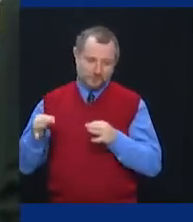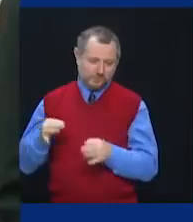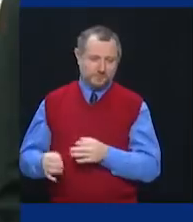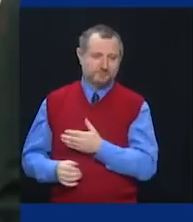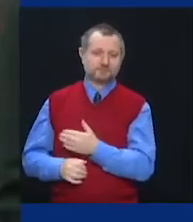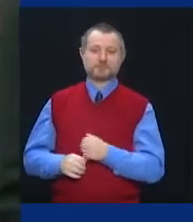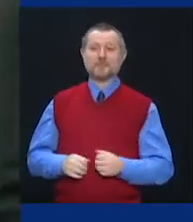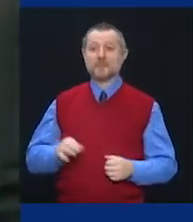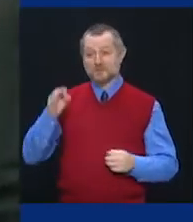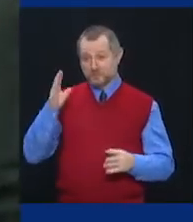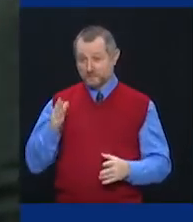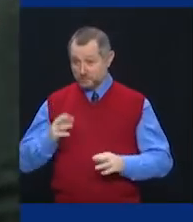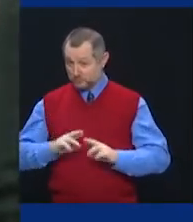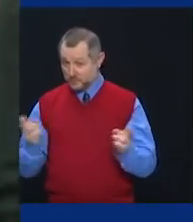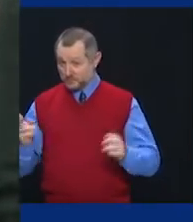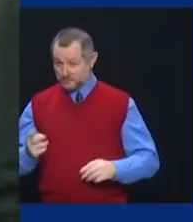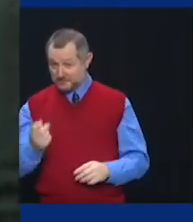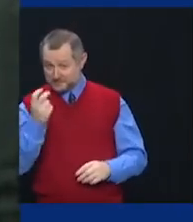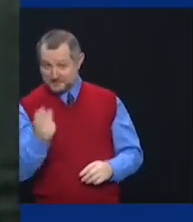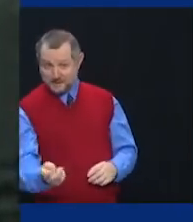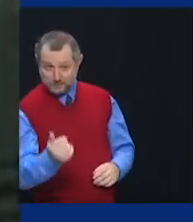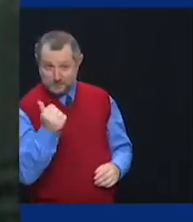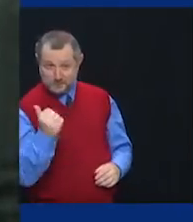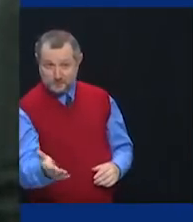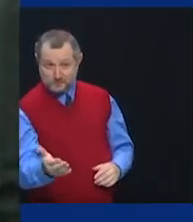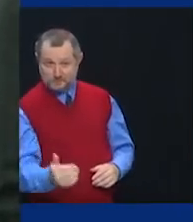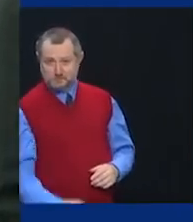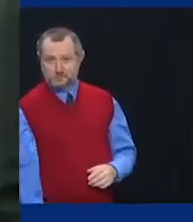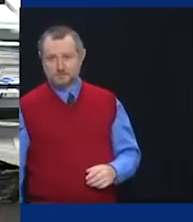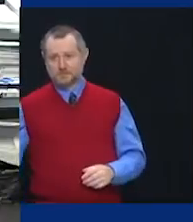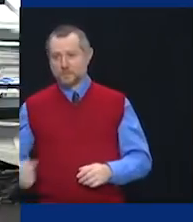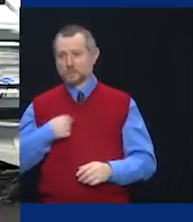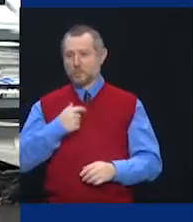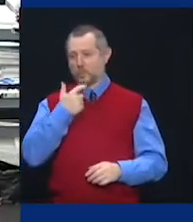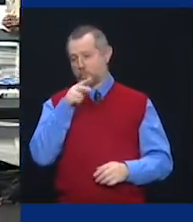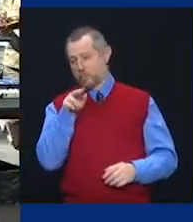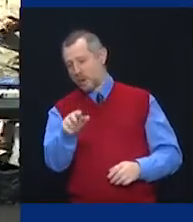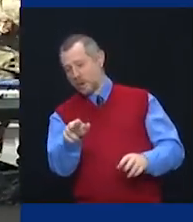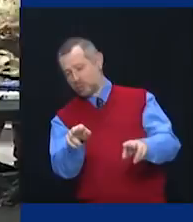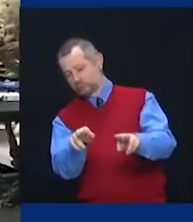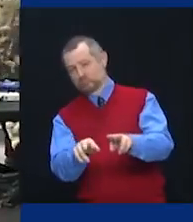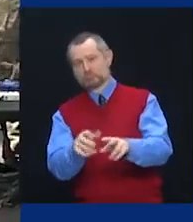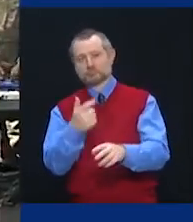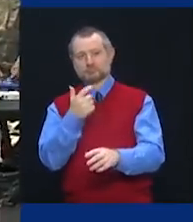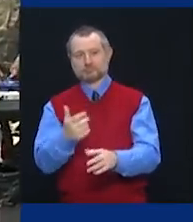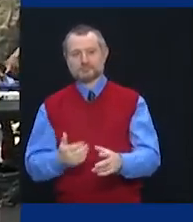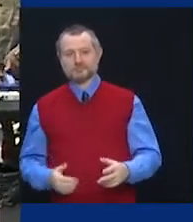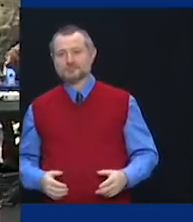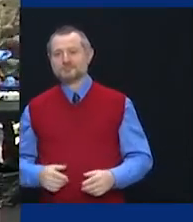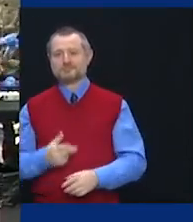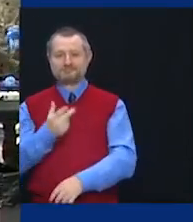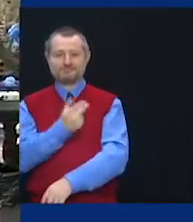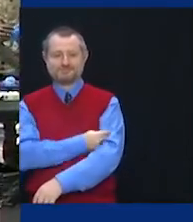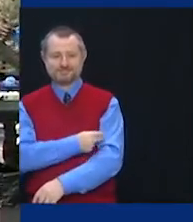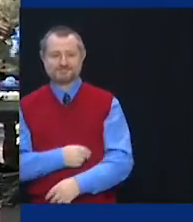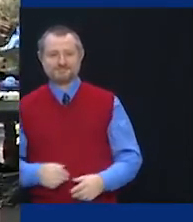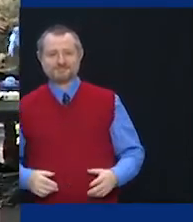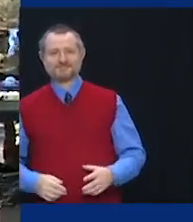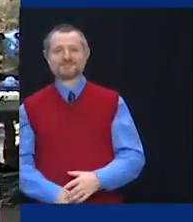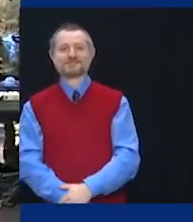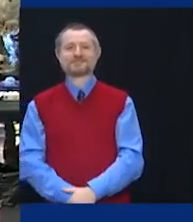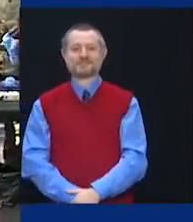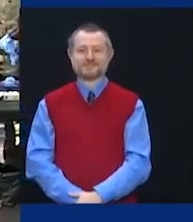if you have a seat, and we'll watch you as you have your vaccine